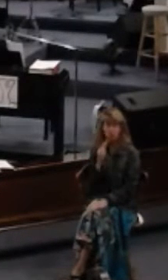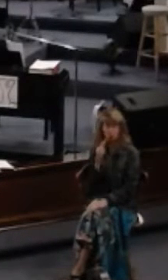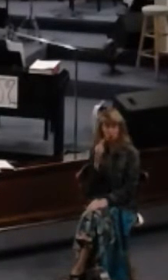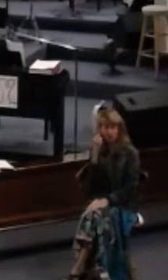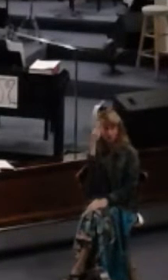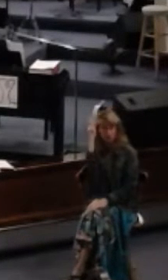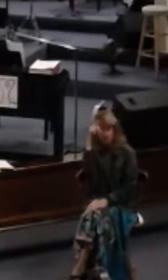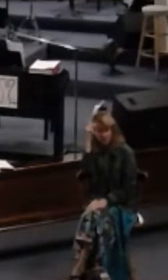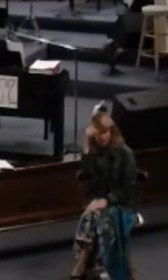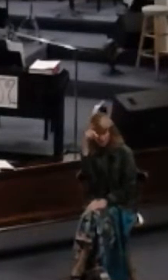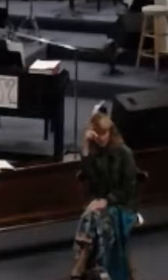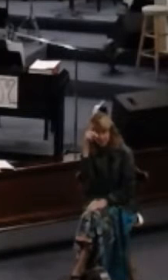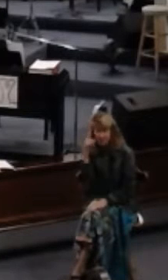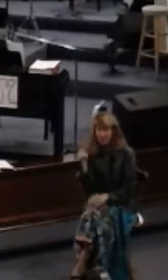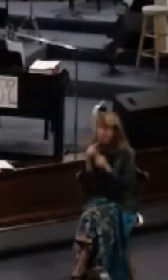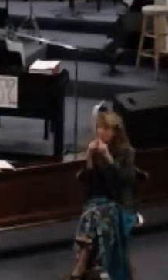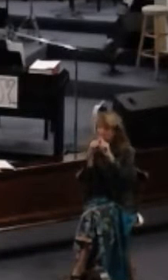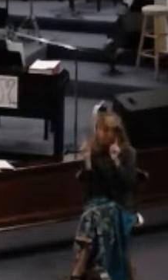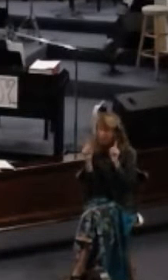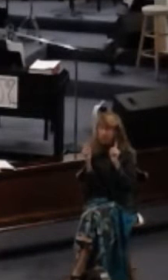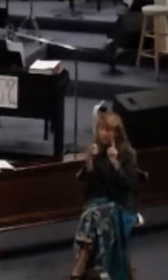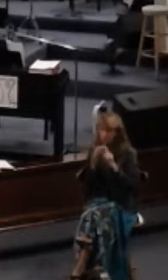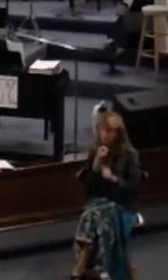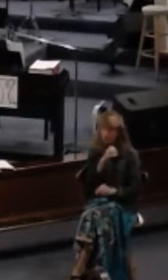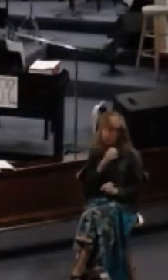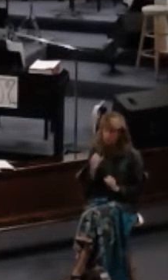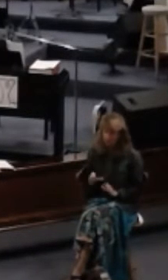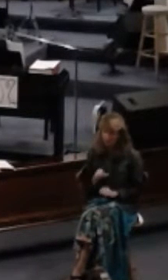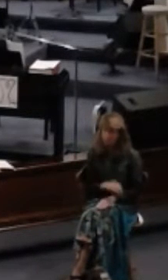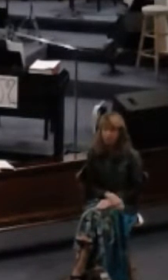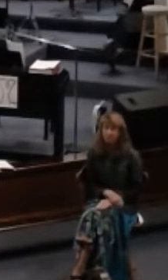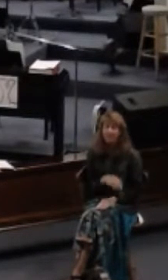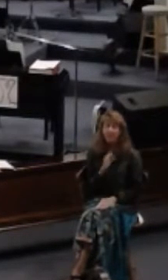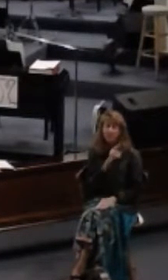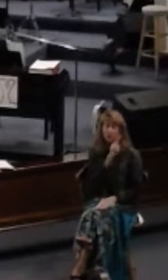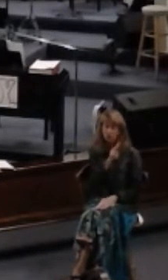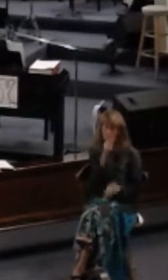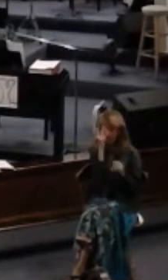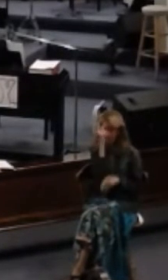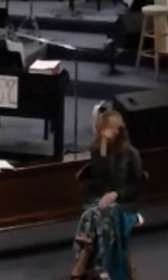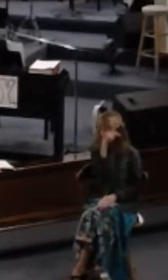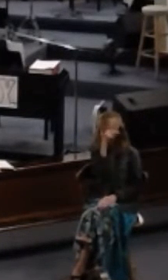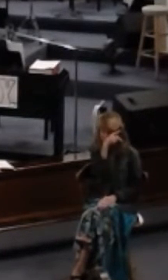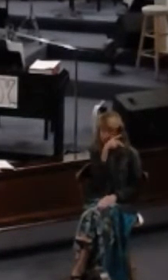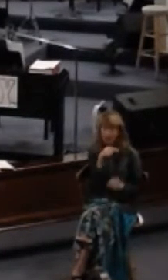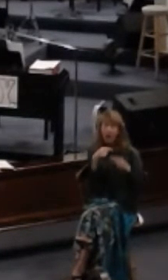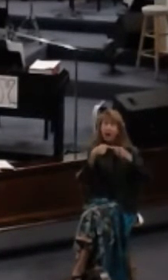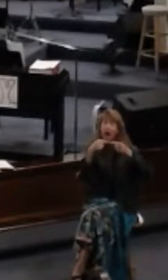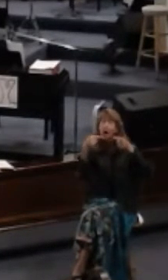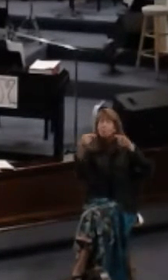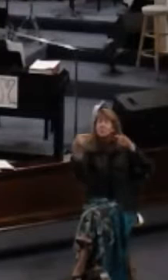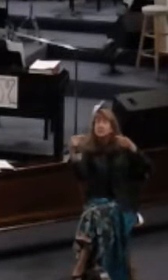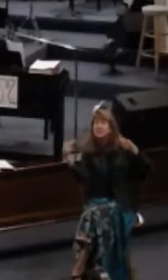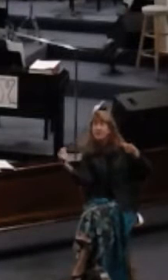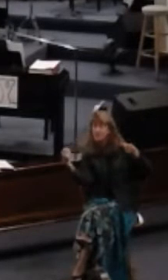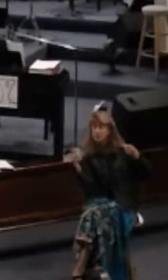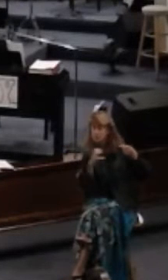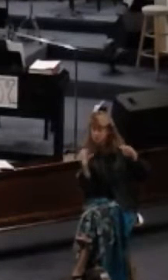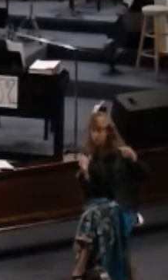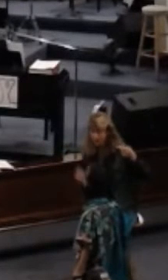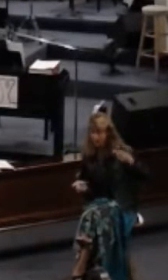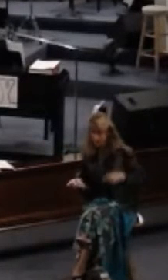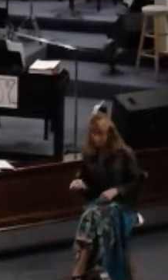diametrically different than Christianity, two philosophies that were the opposite